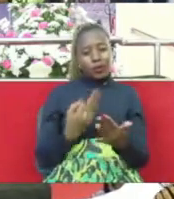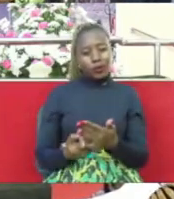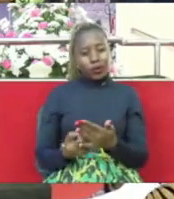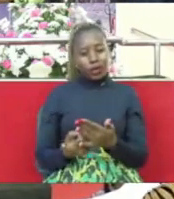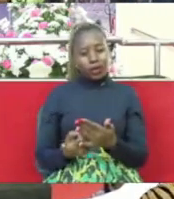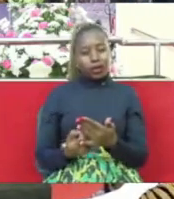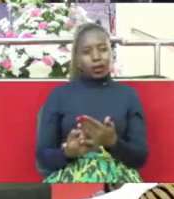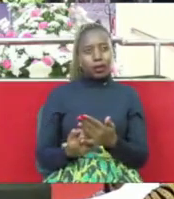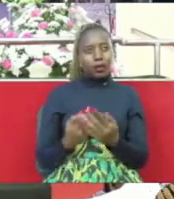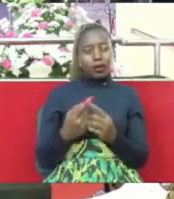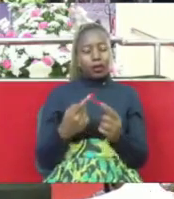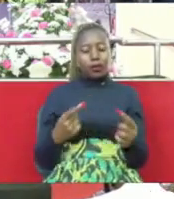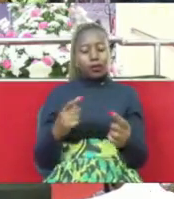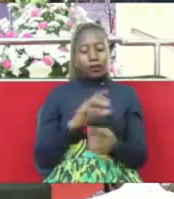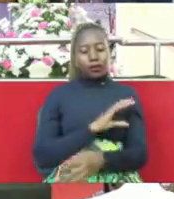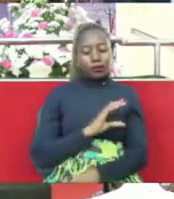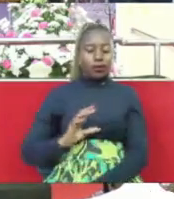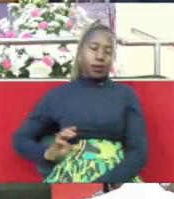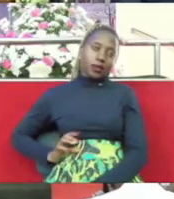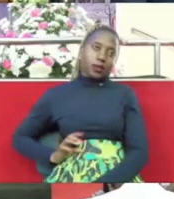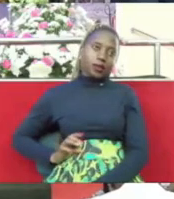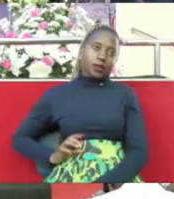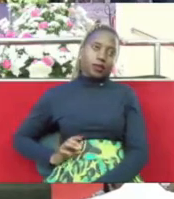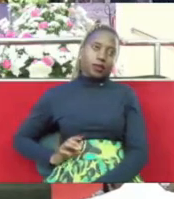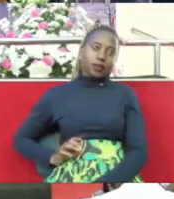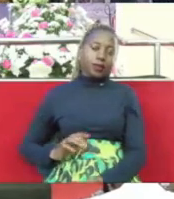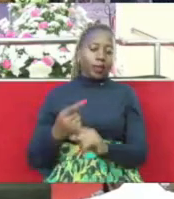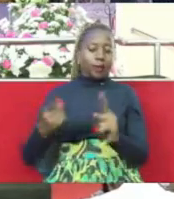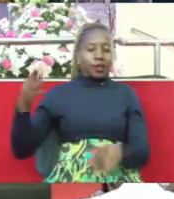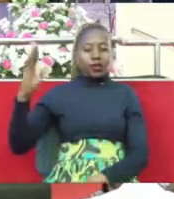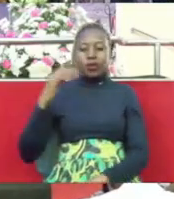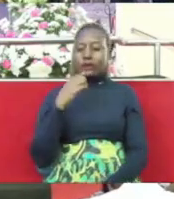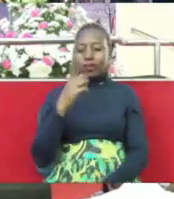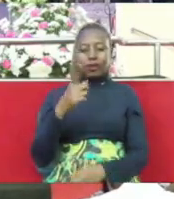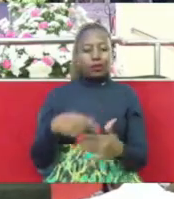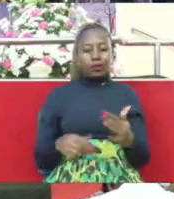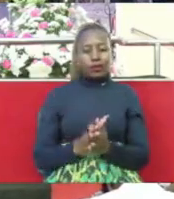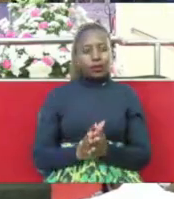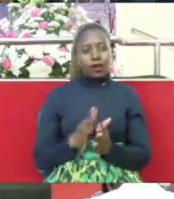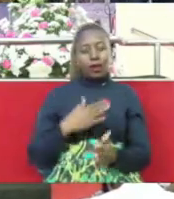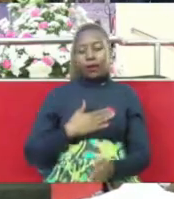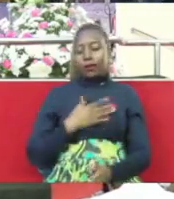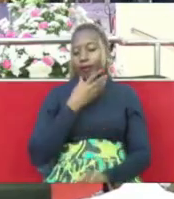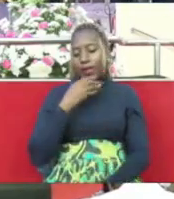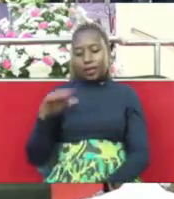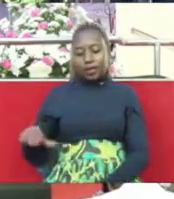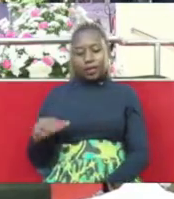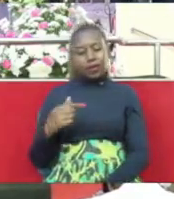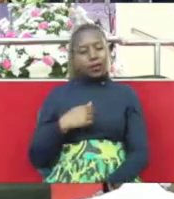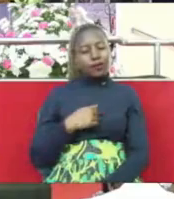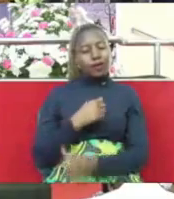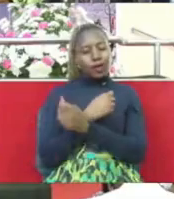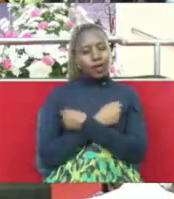fallen. Uenda kwa hapo umekigeuka na ukarudi. But he's saying, my son, I love you. Lakini anasema mwana wangu nakupenda. And I cannot let you go.